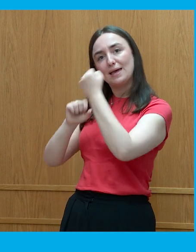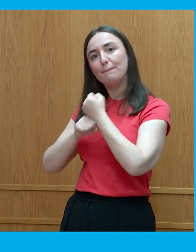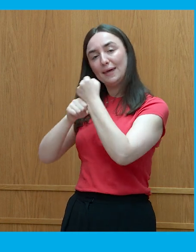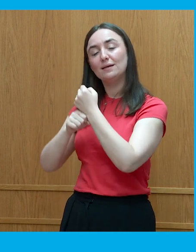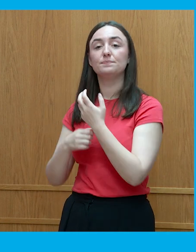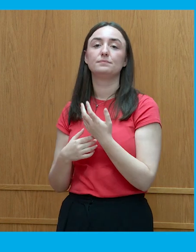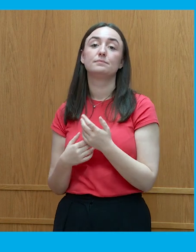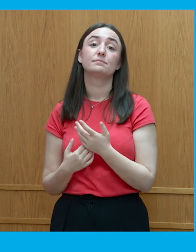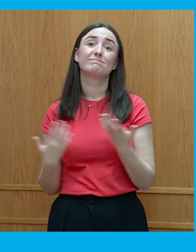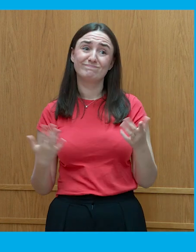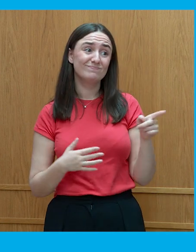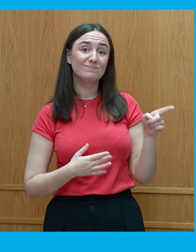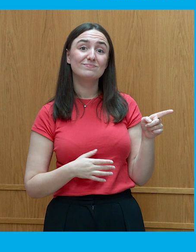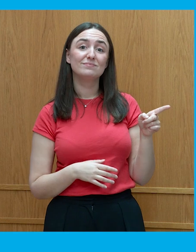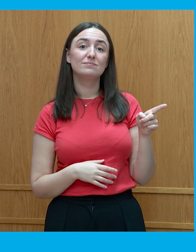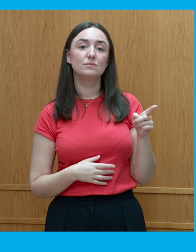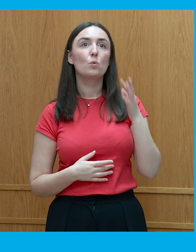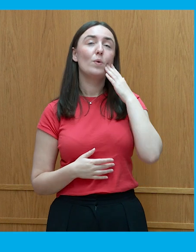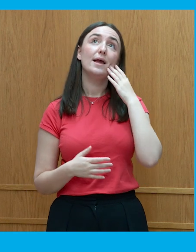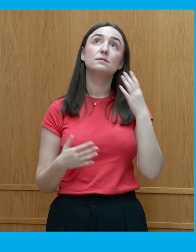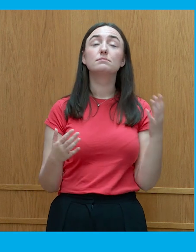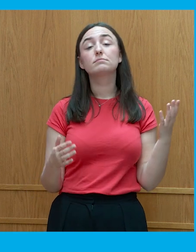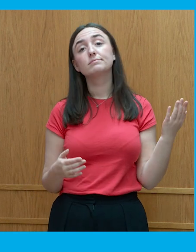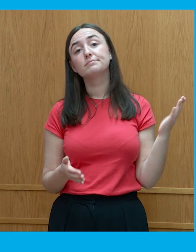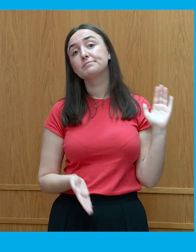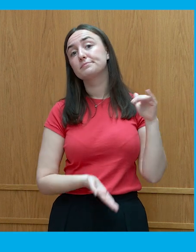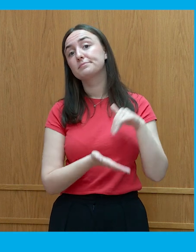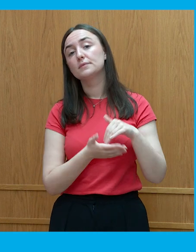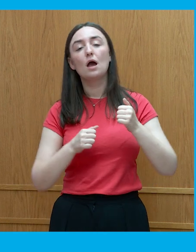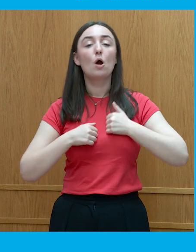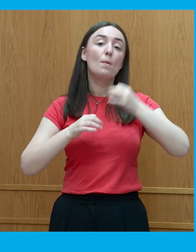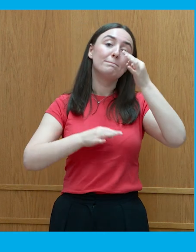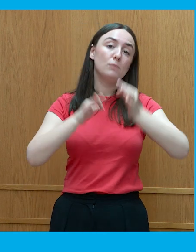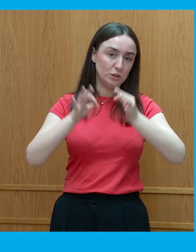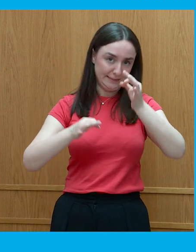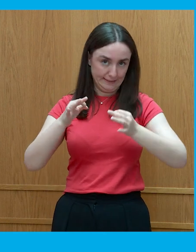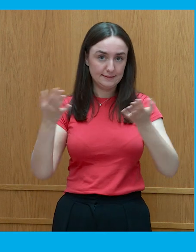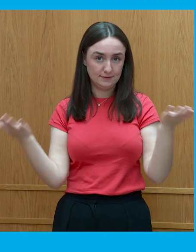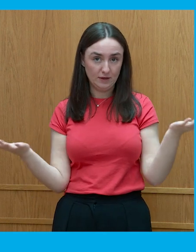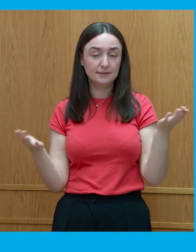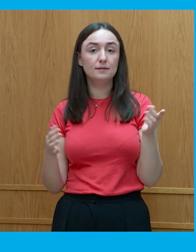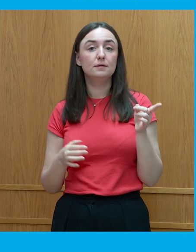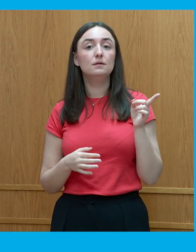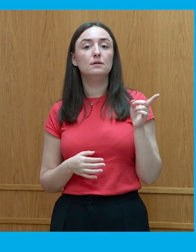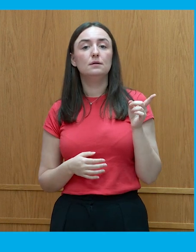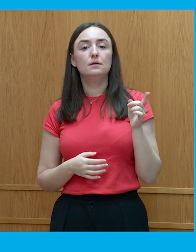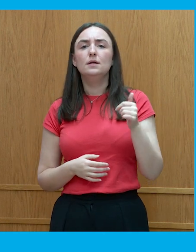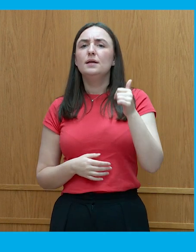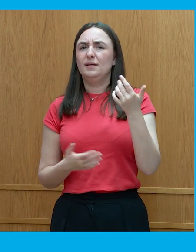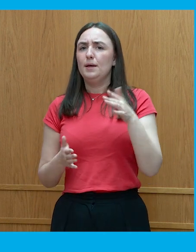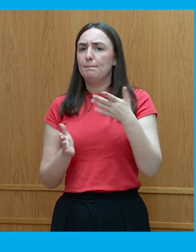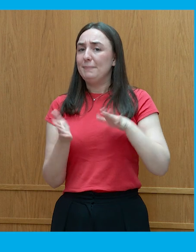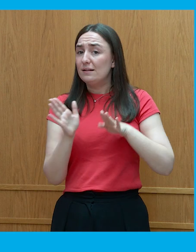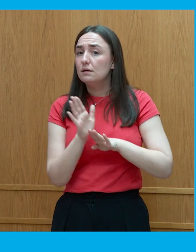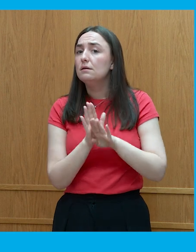Trump came into political, into the part of our conversation, there has been this increasing, I think you've experienced it here